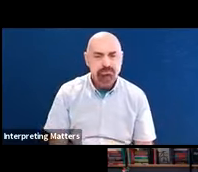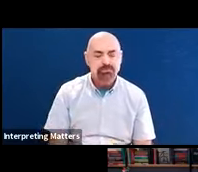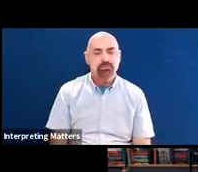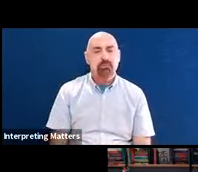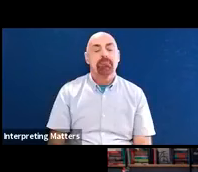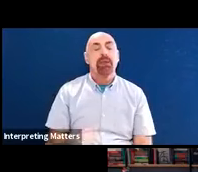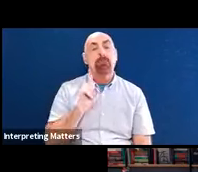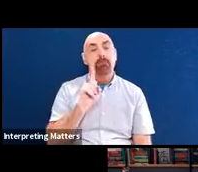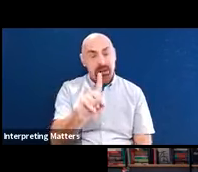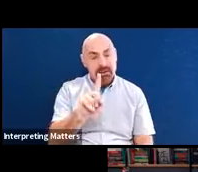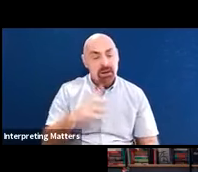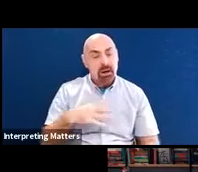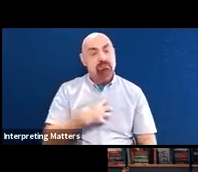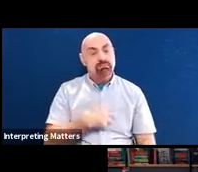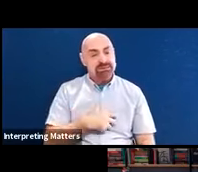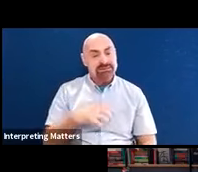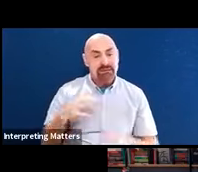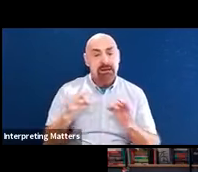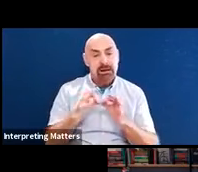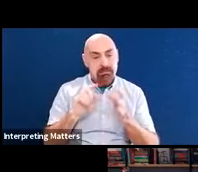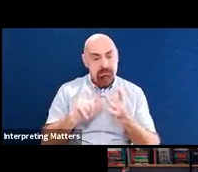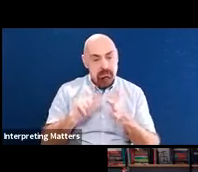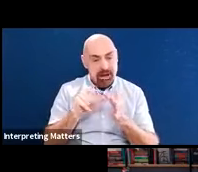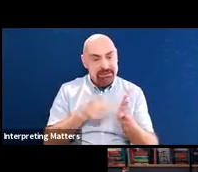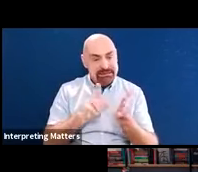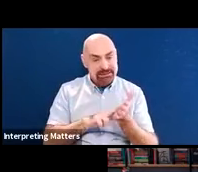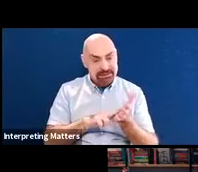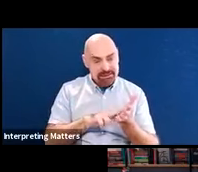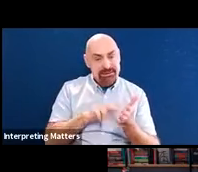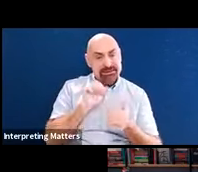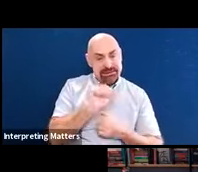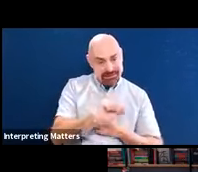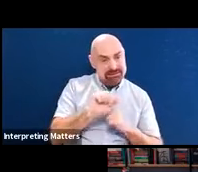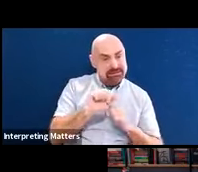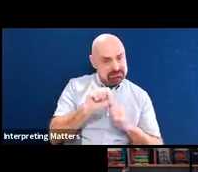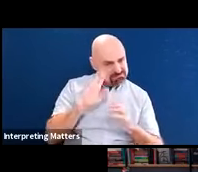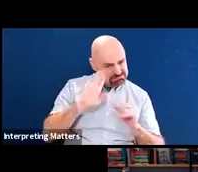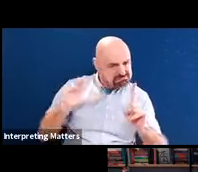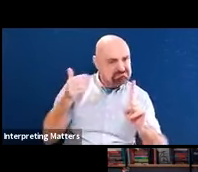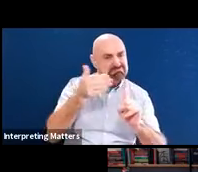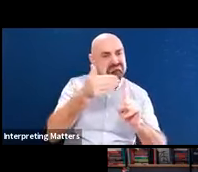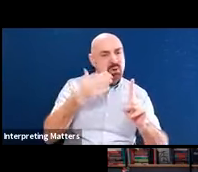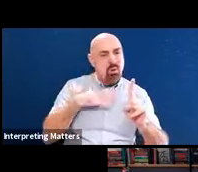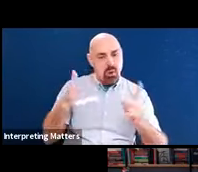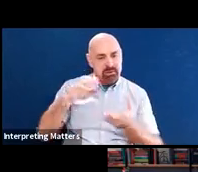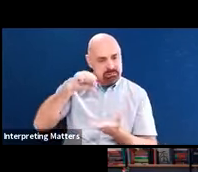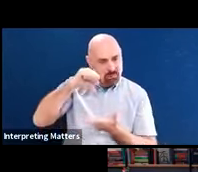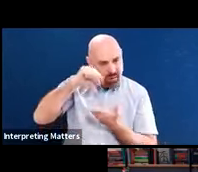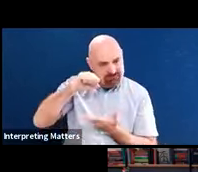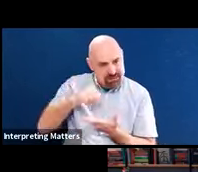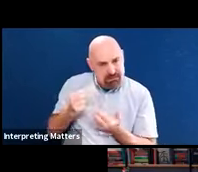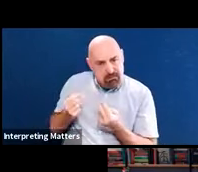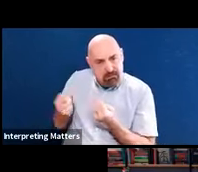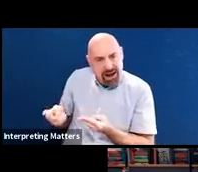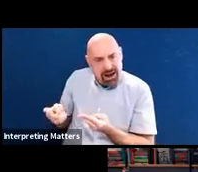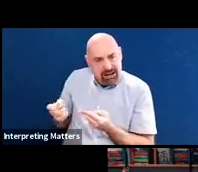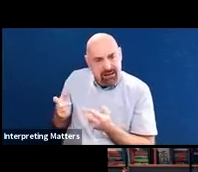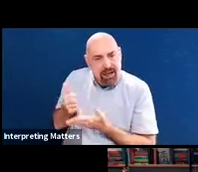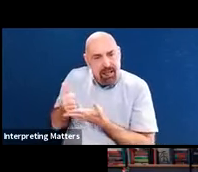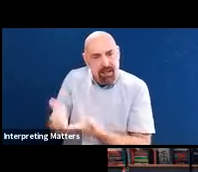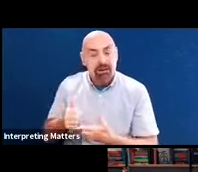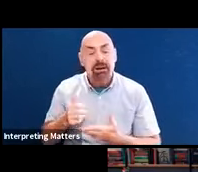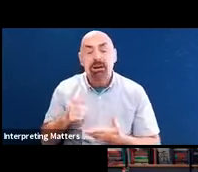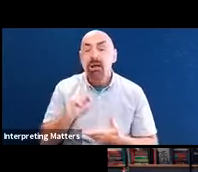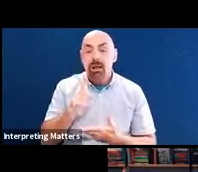part of Biden's agenda to reinvigorate that somewhat, from my perspective, at least the money being talked about is